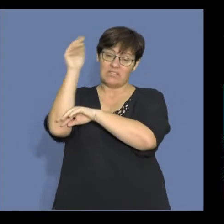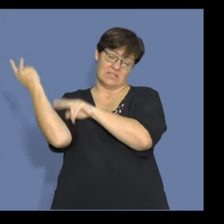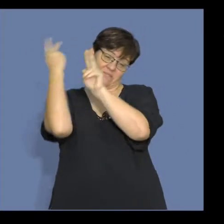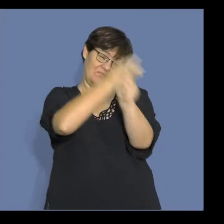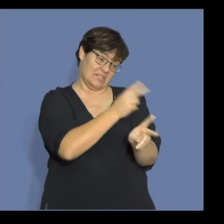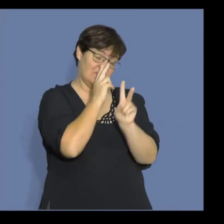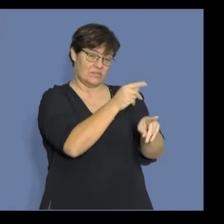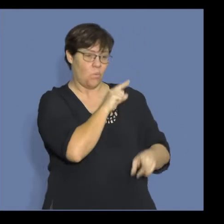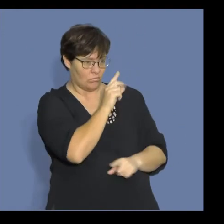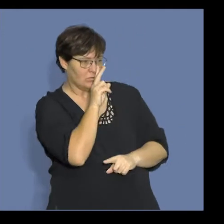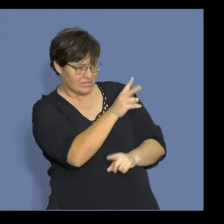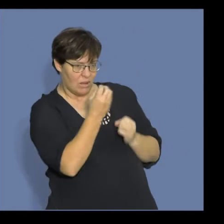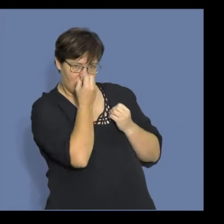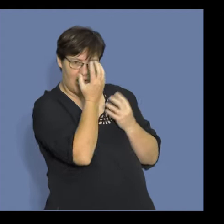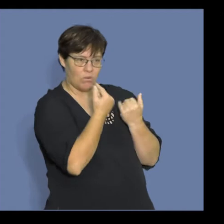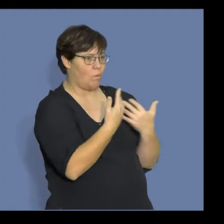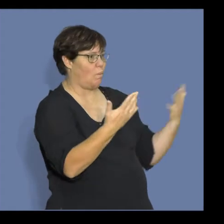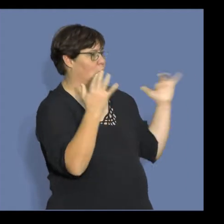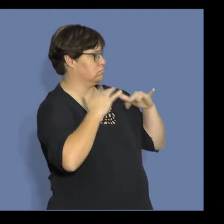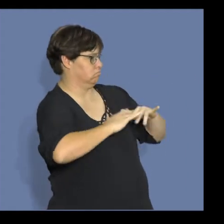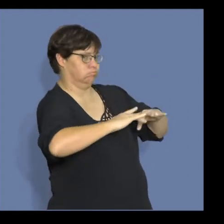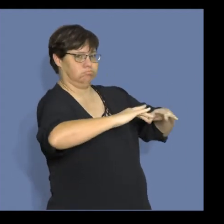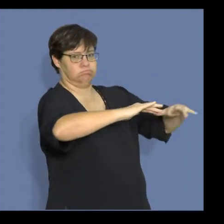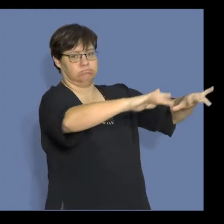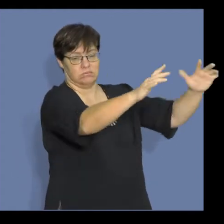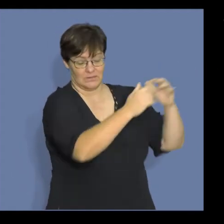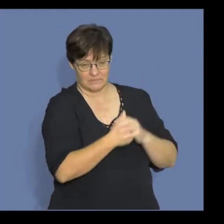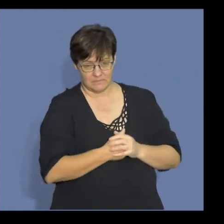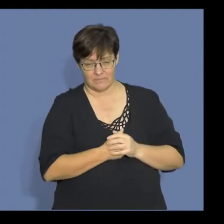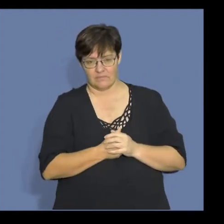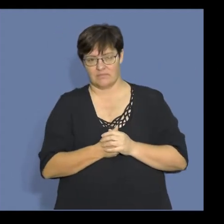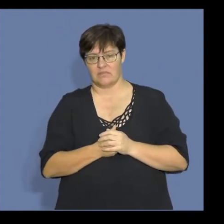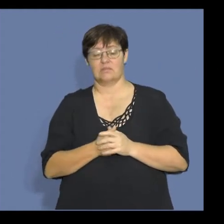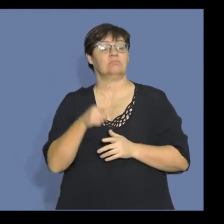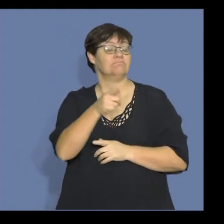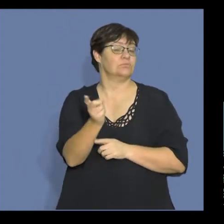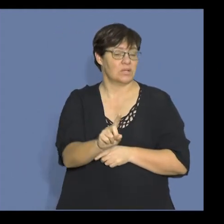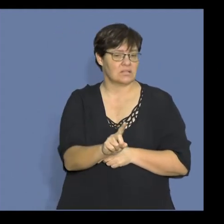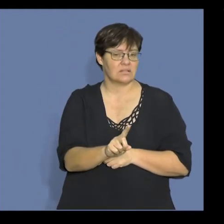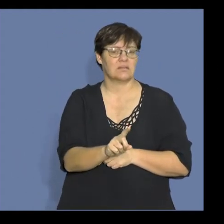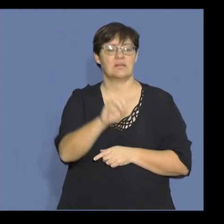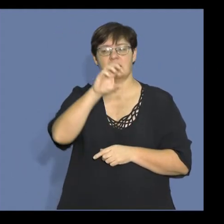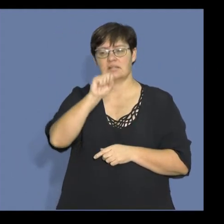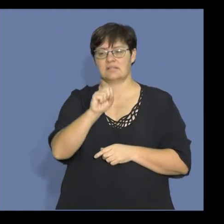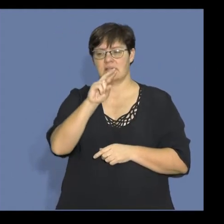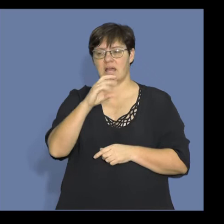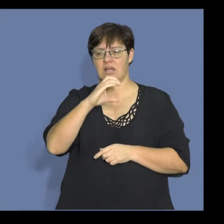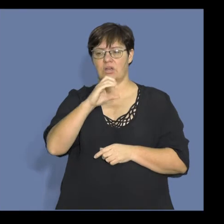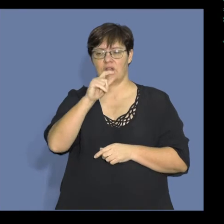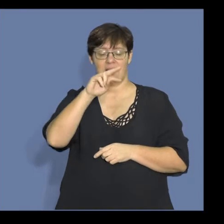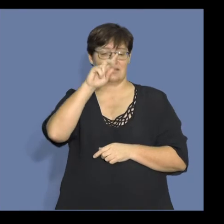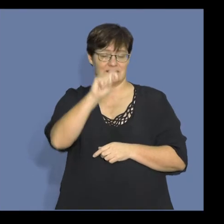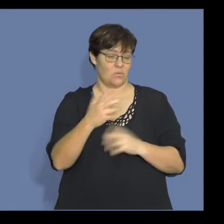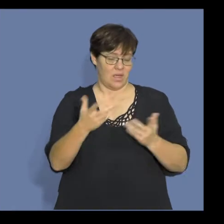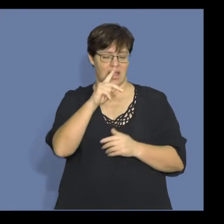country specifically for this blossom of flowers that we see at one time of the year. And this would be your Succulent Crew. And